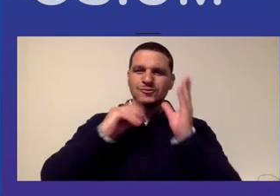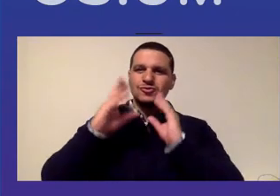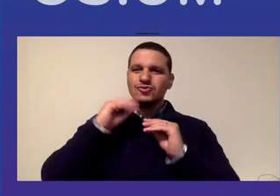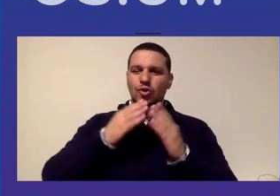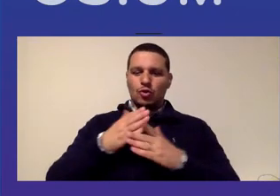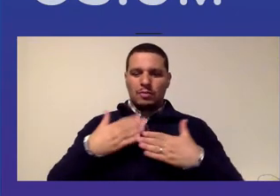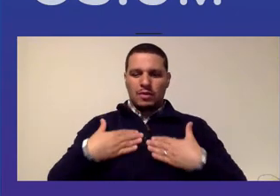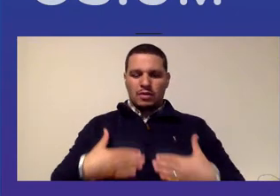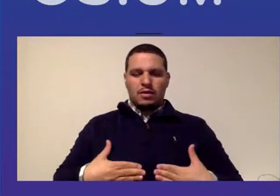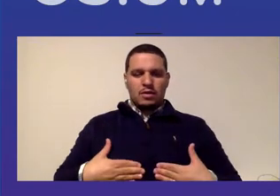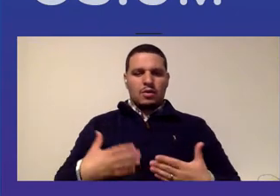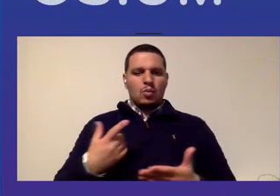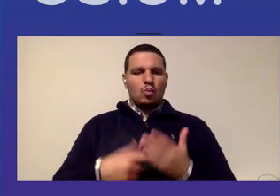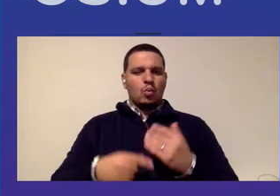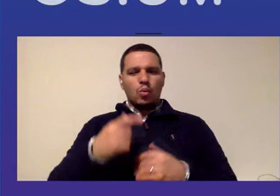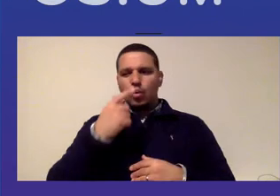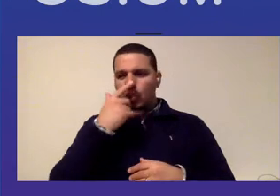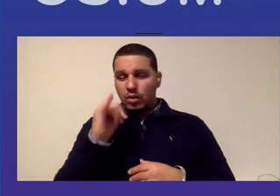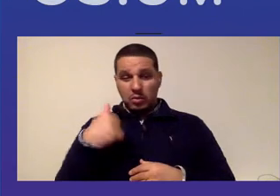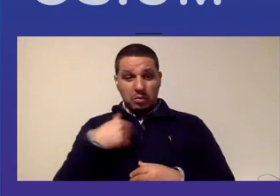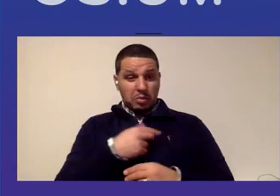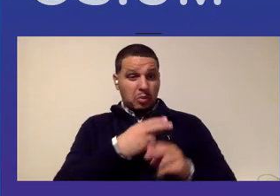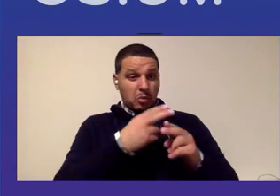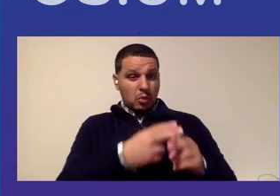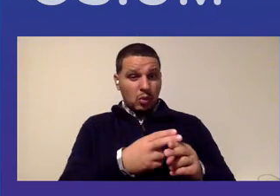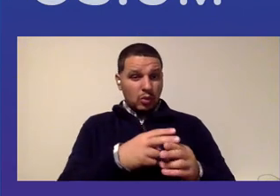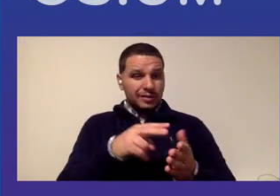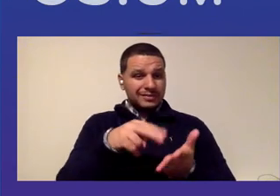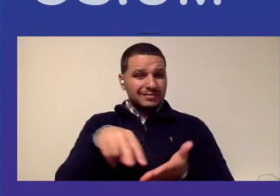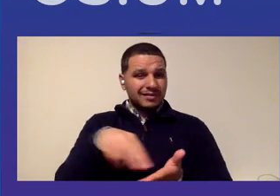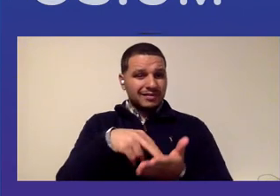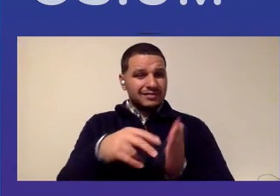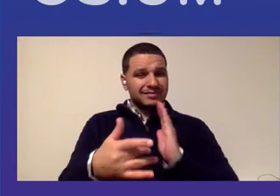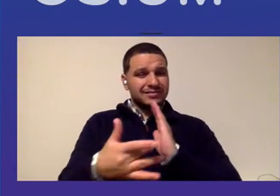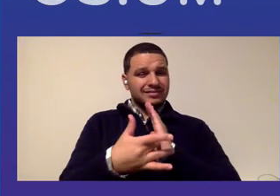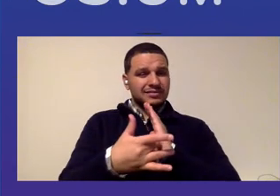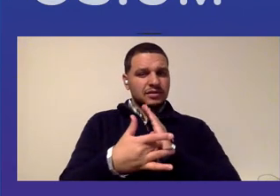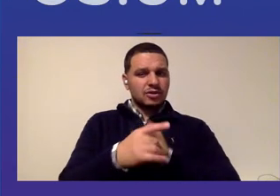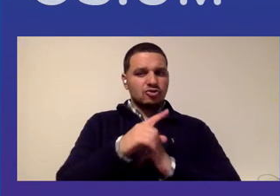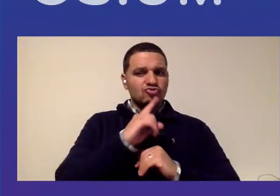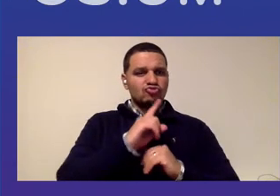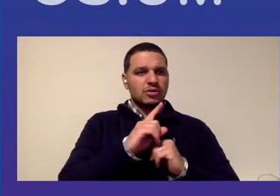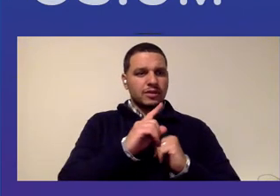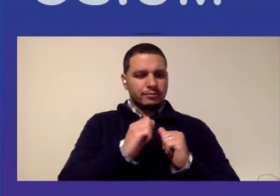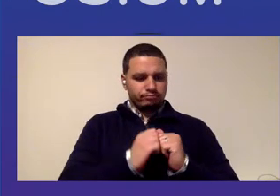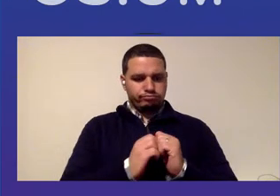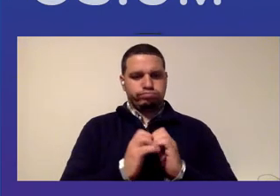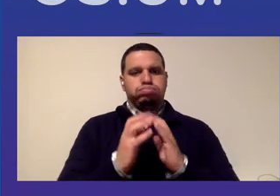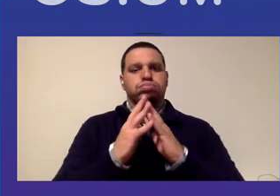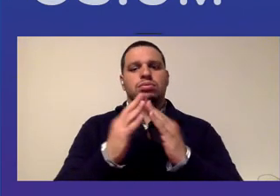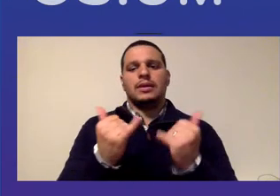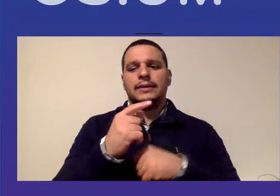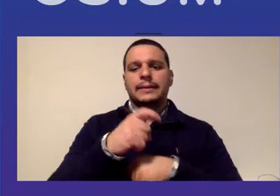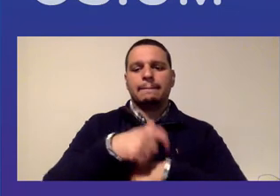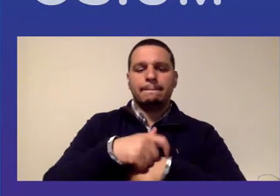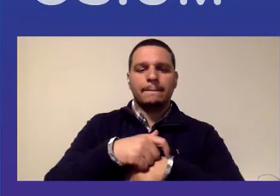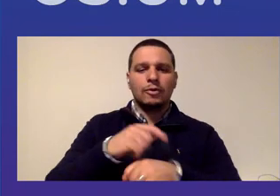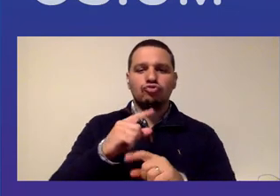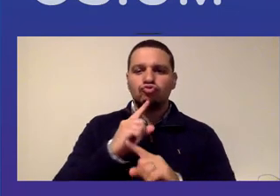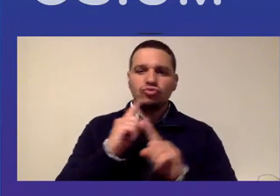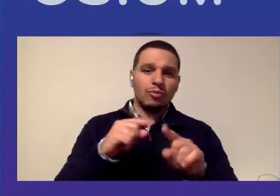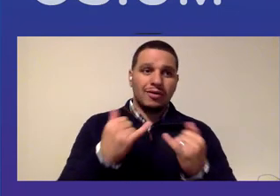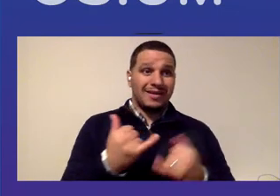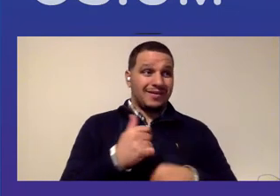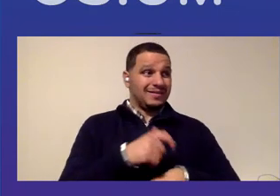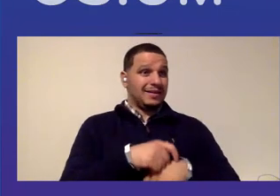we might even be able to call dance techniques that are emerging in this time as a response to this time,